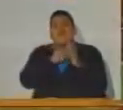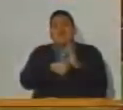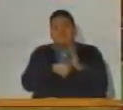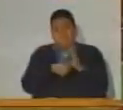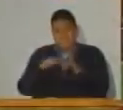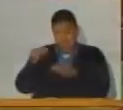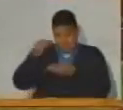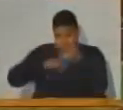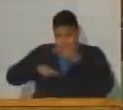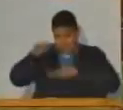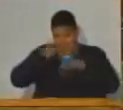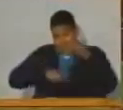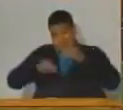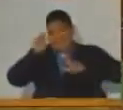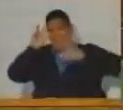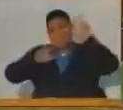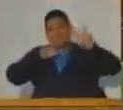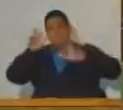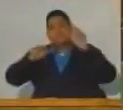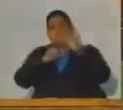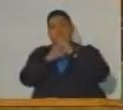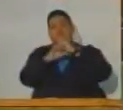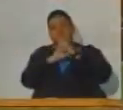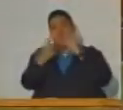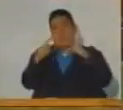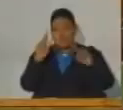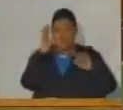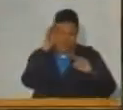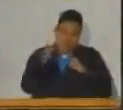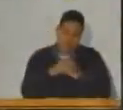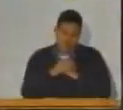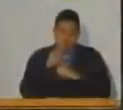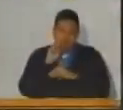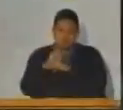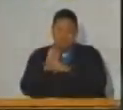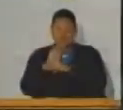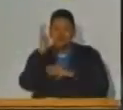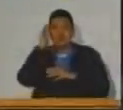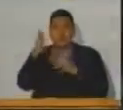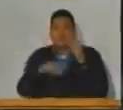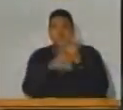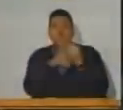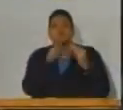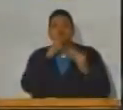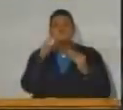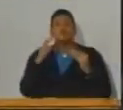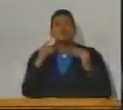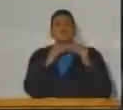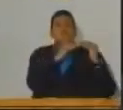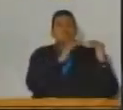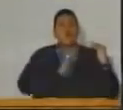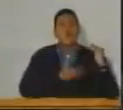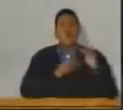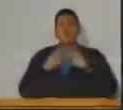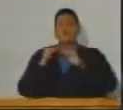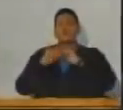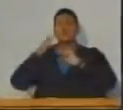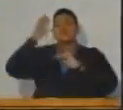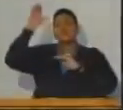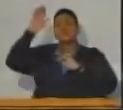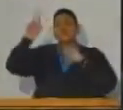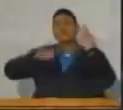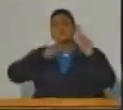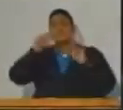on trade and investment promotion. The Ministry will leverage our Jamaican diaspora